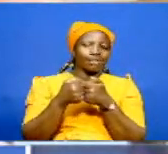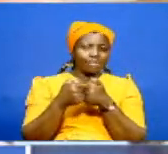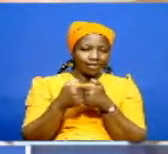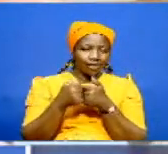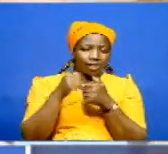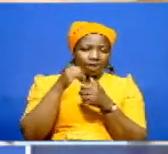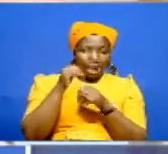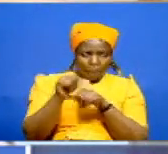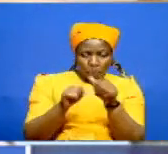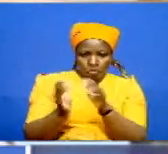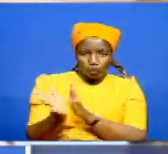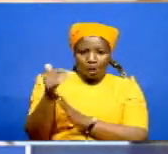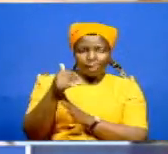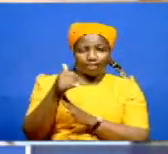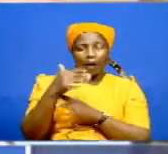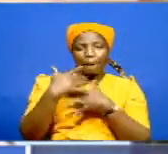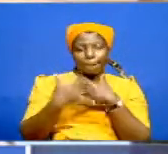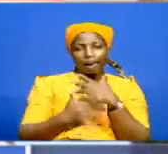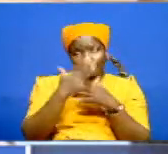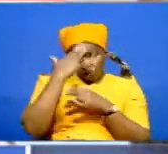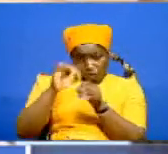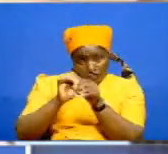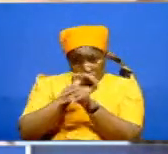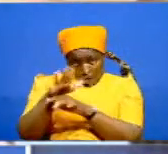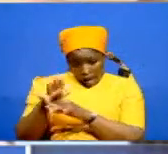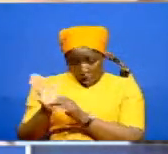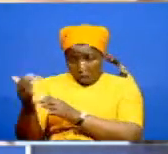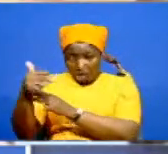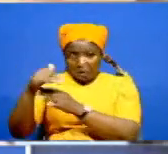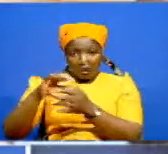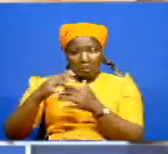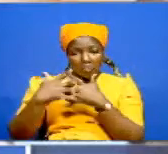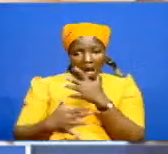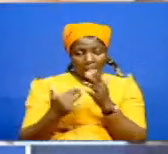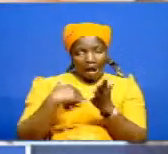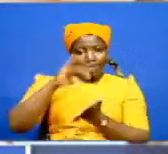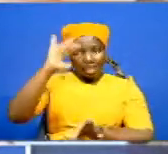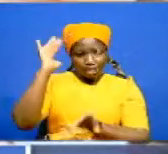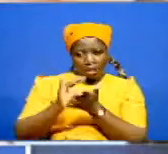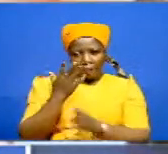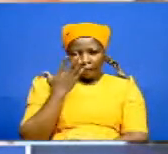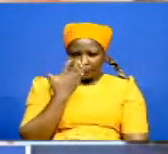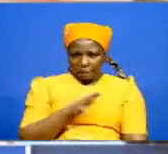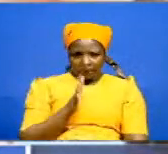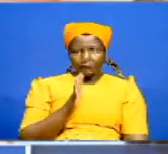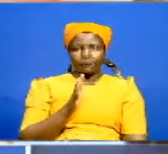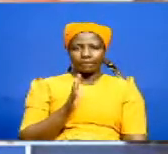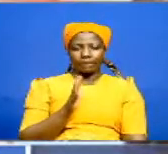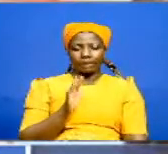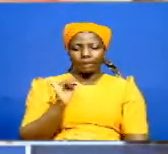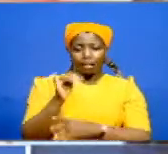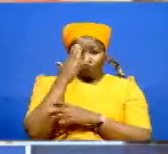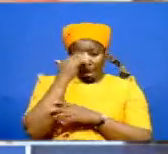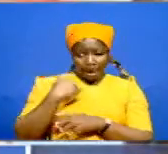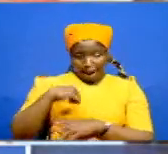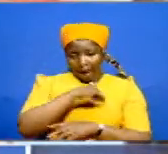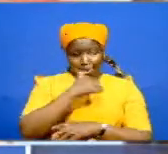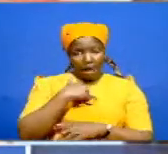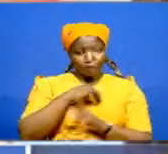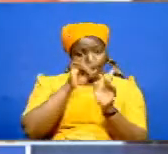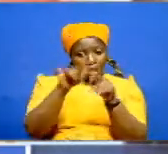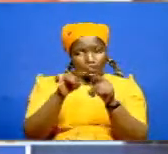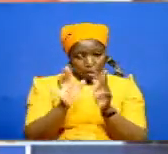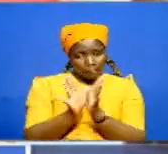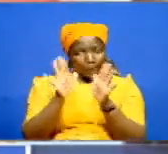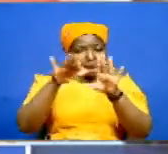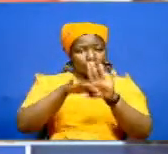blood. Due to COVID, the collection of blood has dropped drastically. That is why we have come to the members of the public